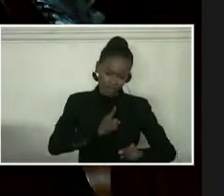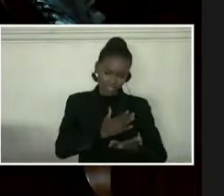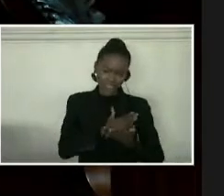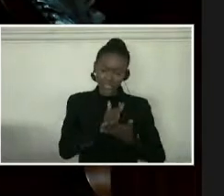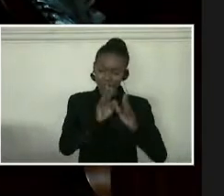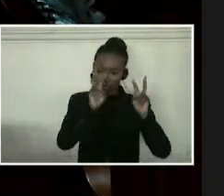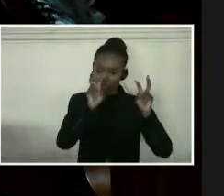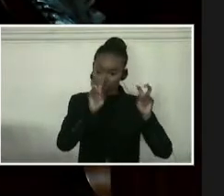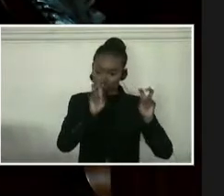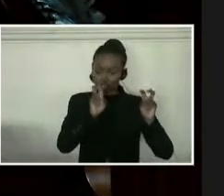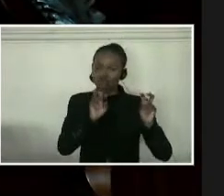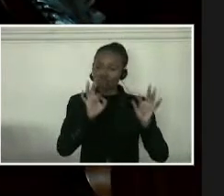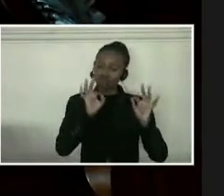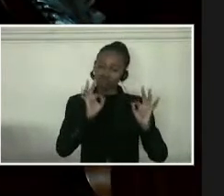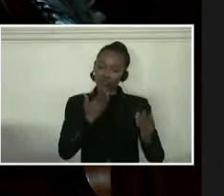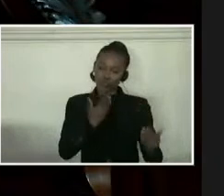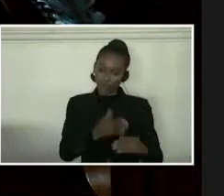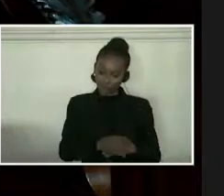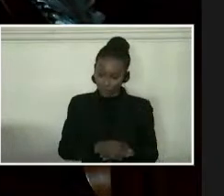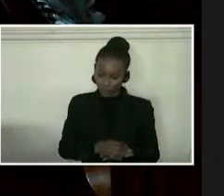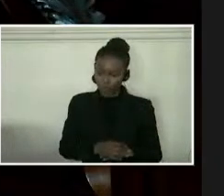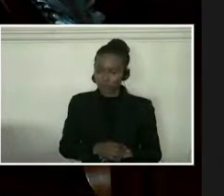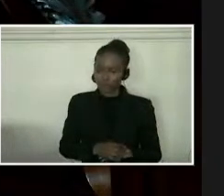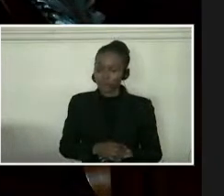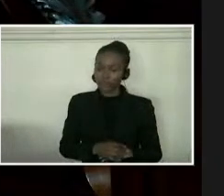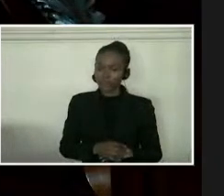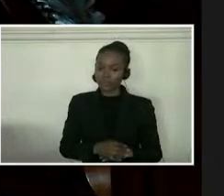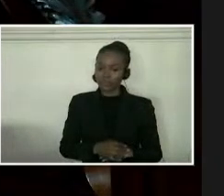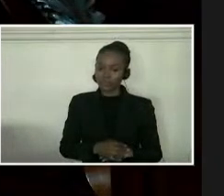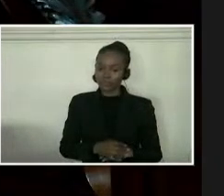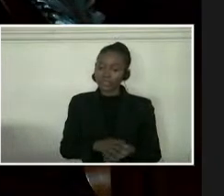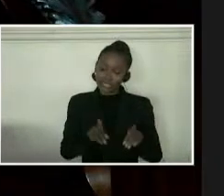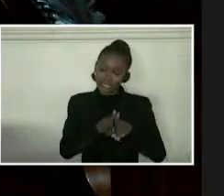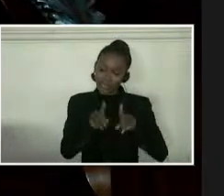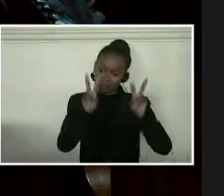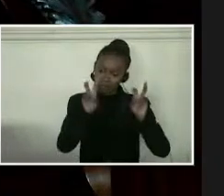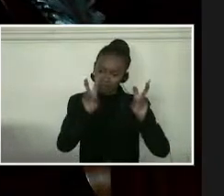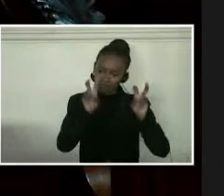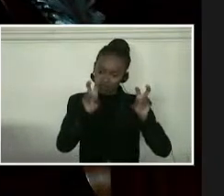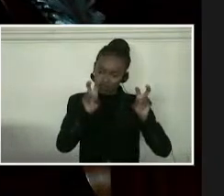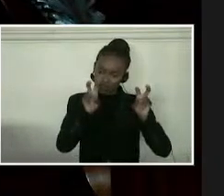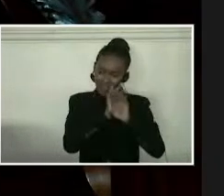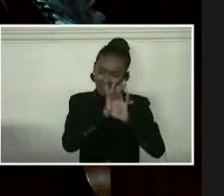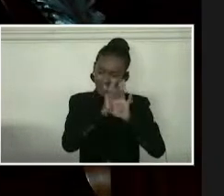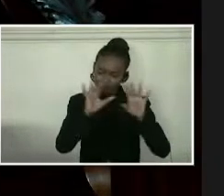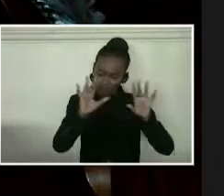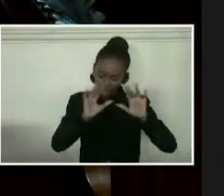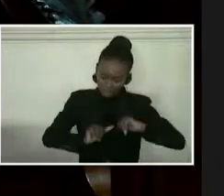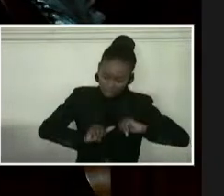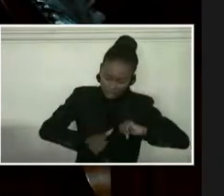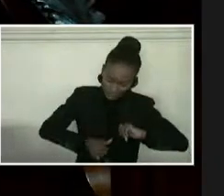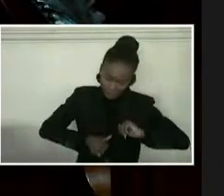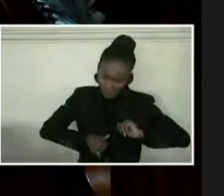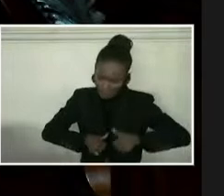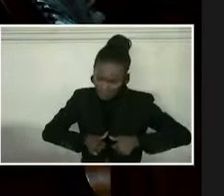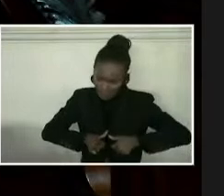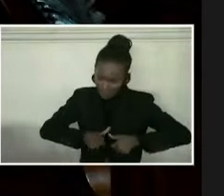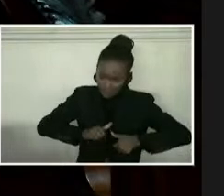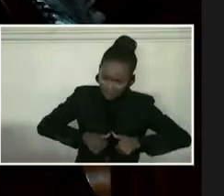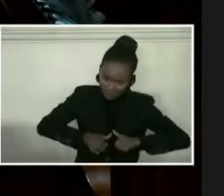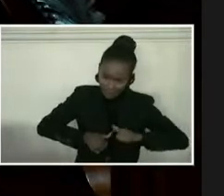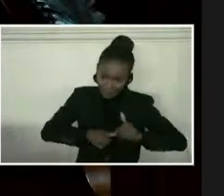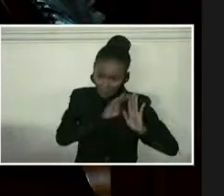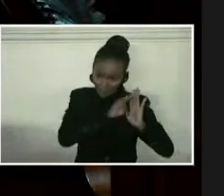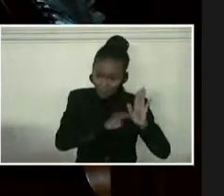also talking to the issues ebbingh and clarifying each and every step of the programs it